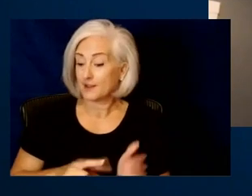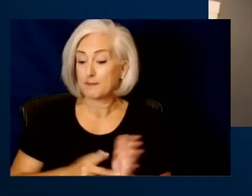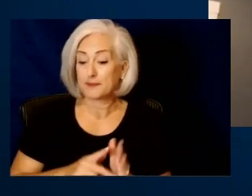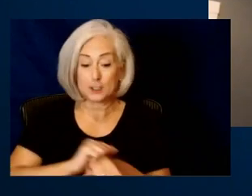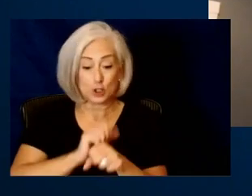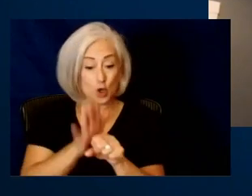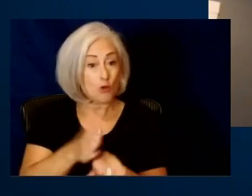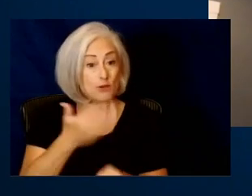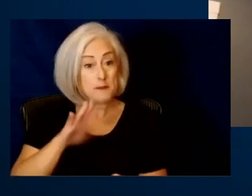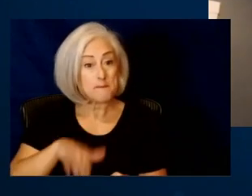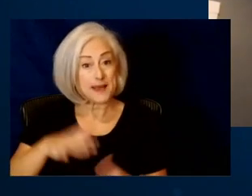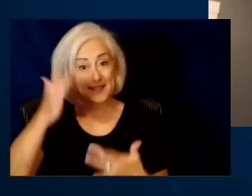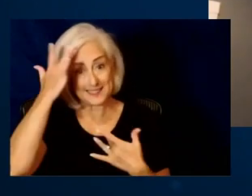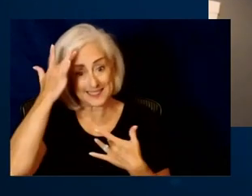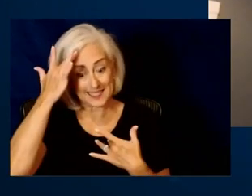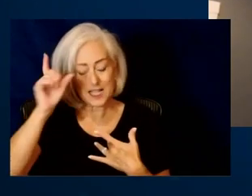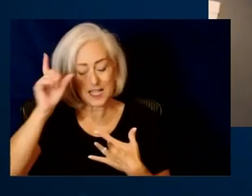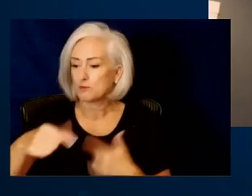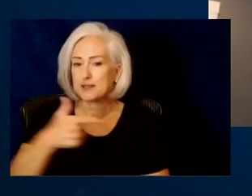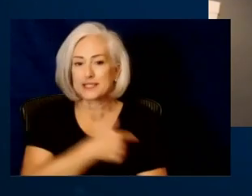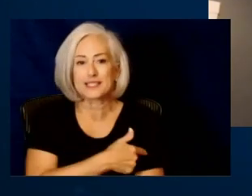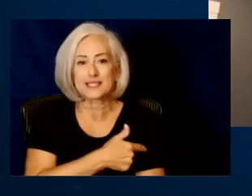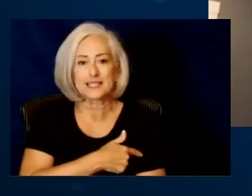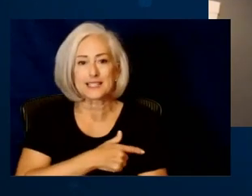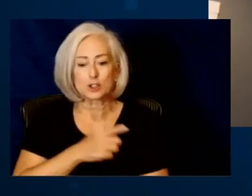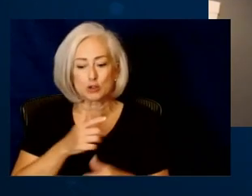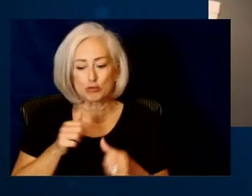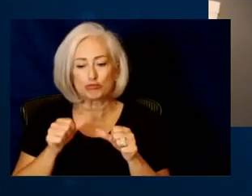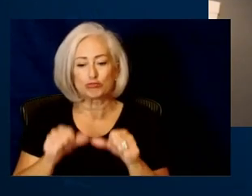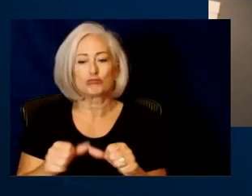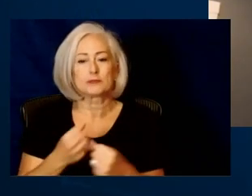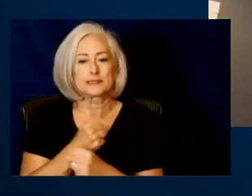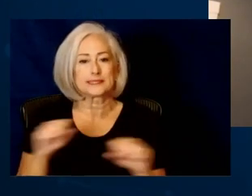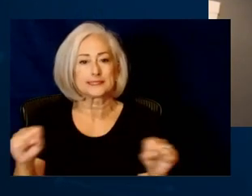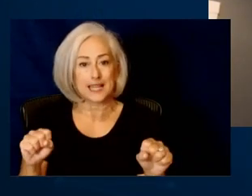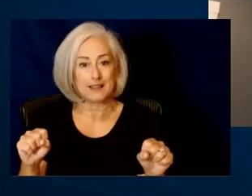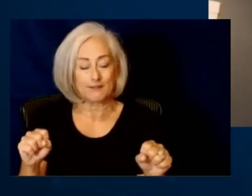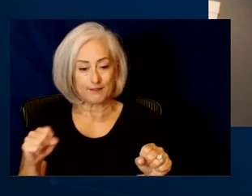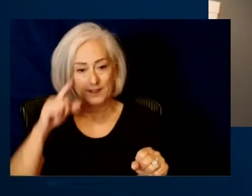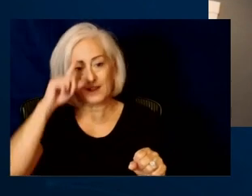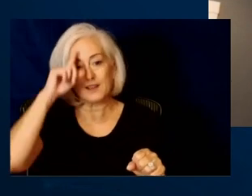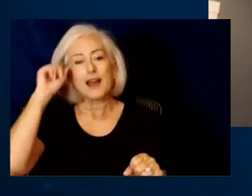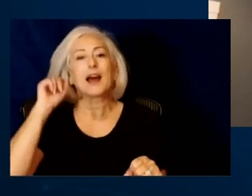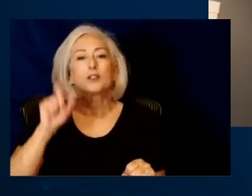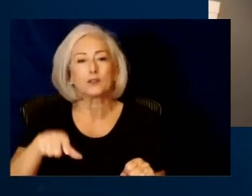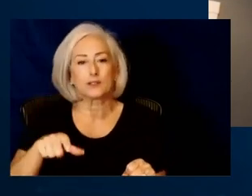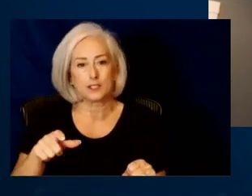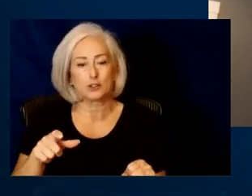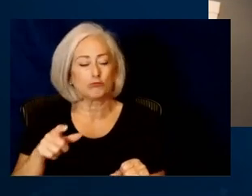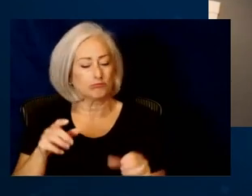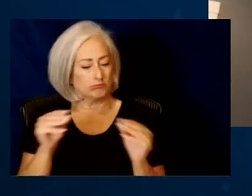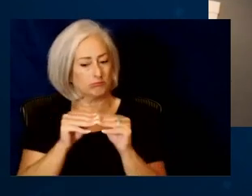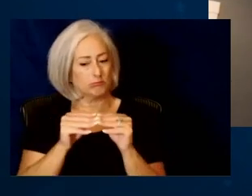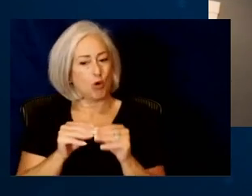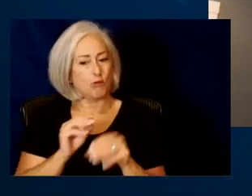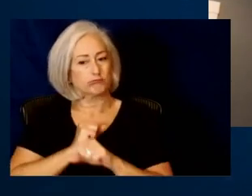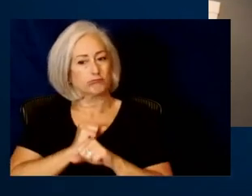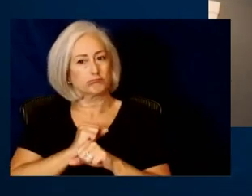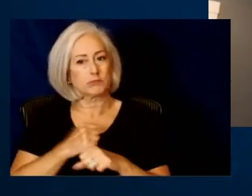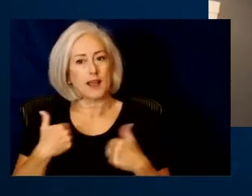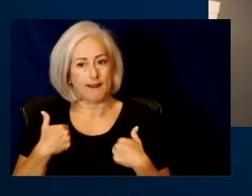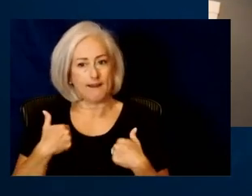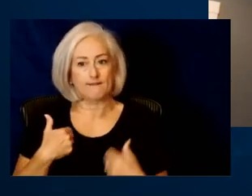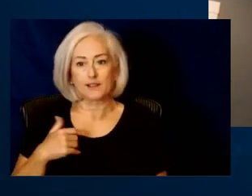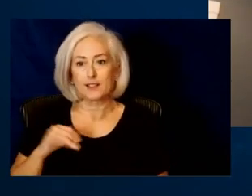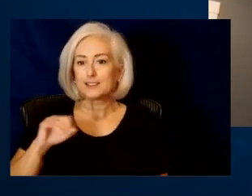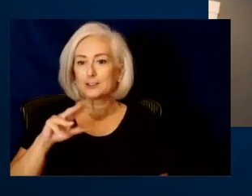you need to get vaccinated to stay safe from the disease. And when there's a higher amount of COVID, you ought to take more precautions. Yeah. Okay. Jill, that sounds like brand new. We've never said